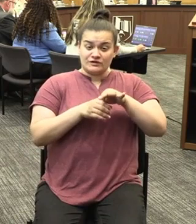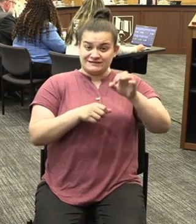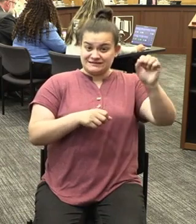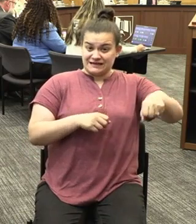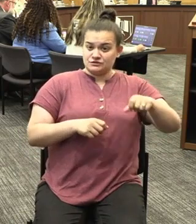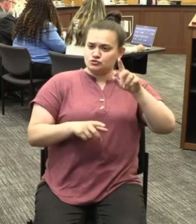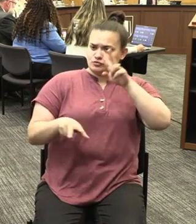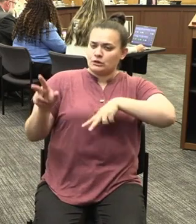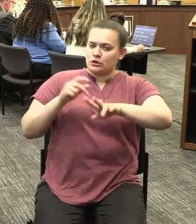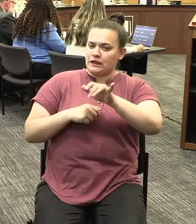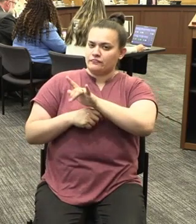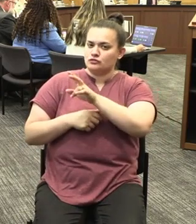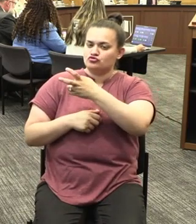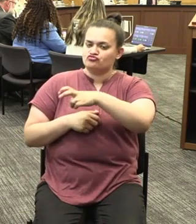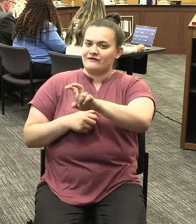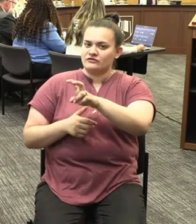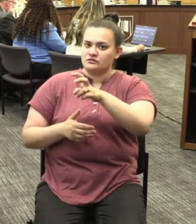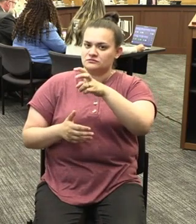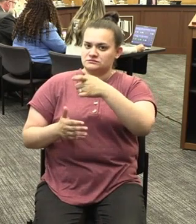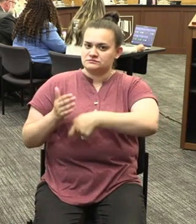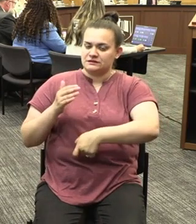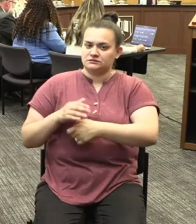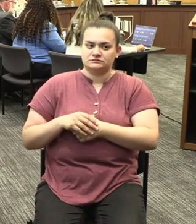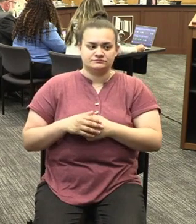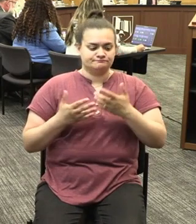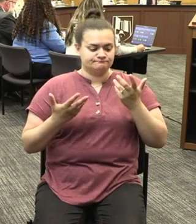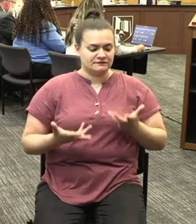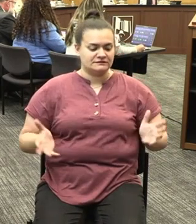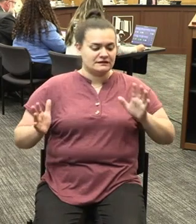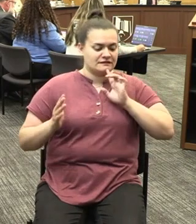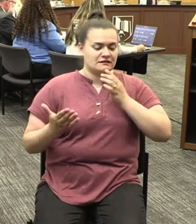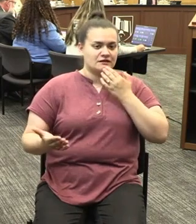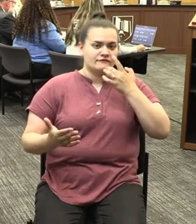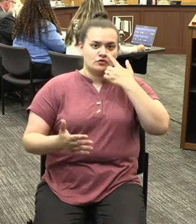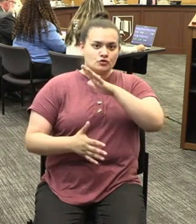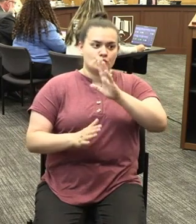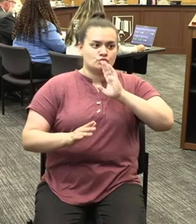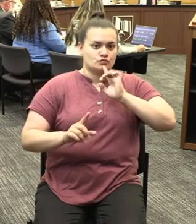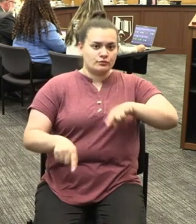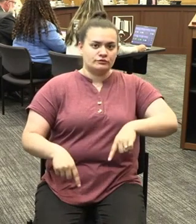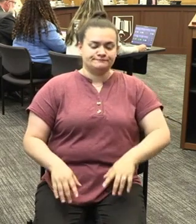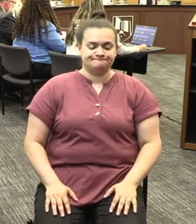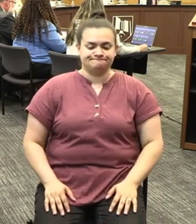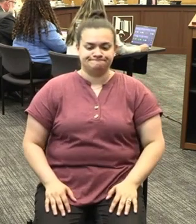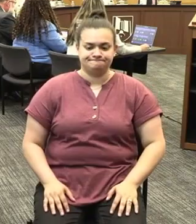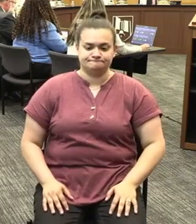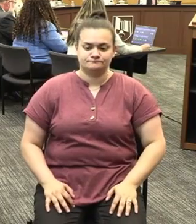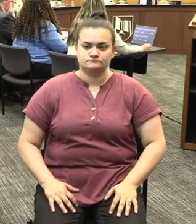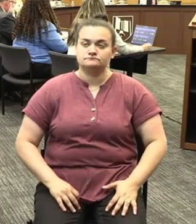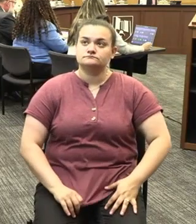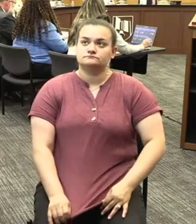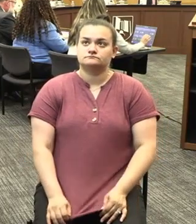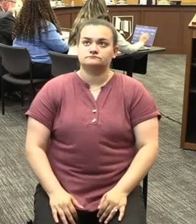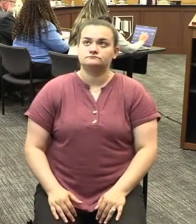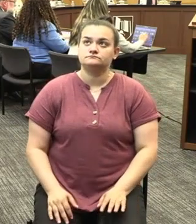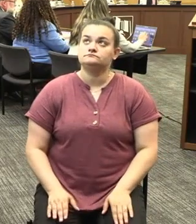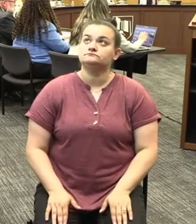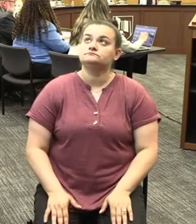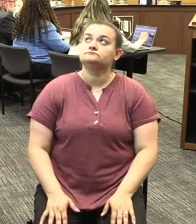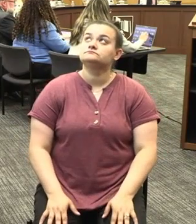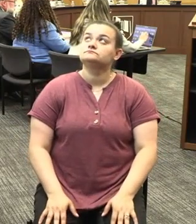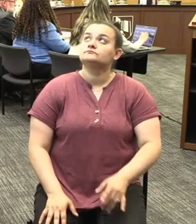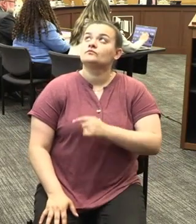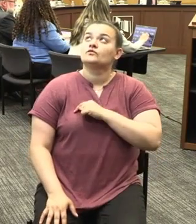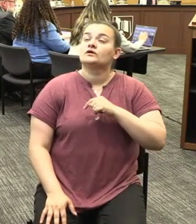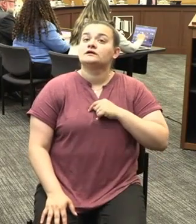travel expenses. And with that, thank you for your reports. Includes my statements.